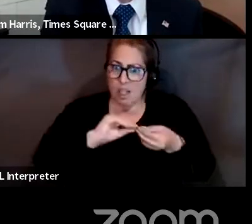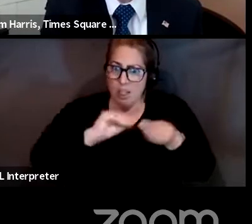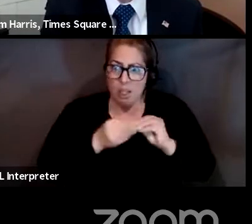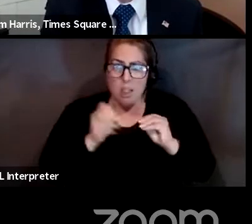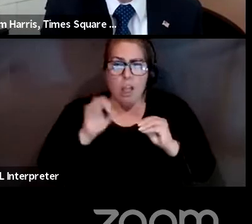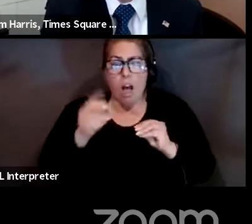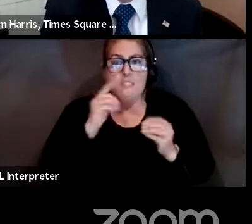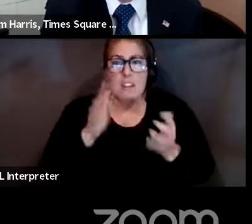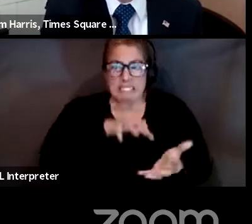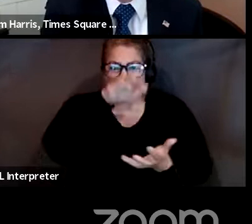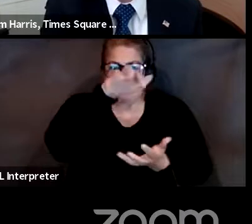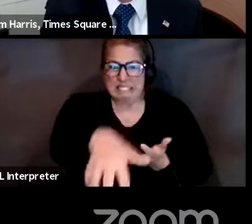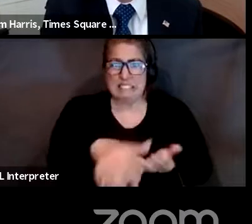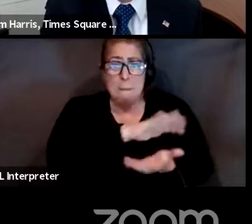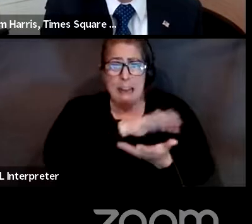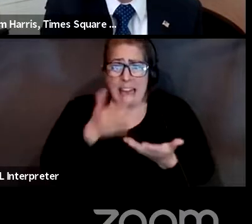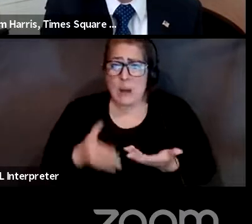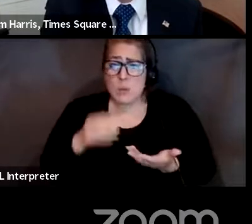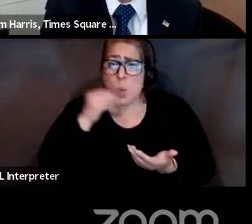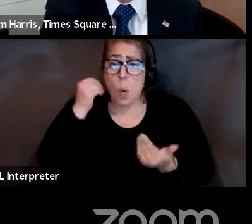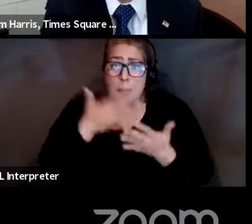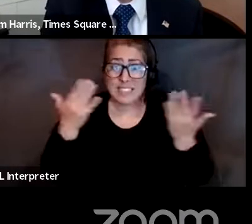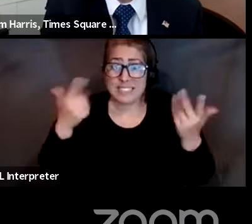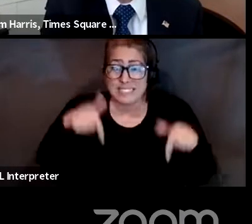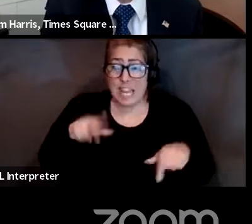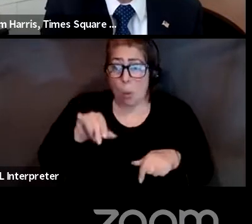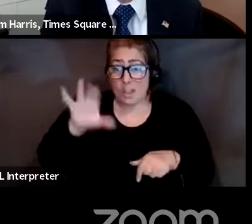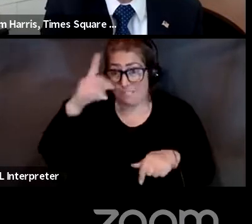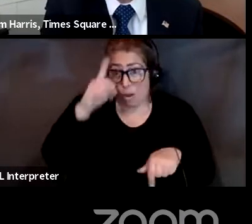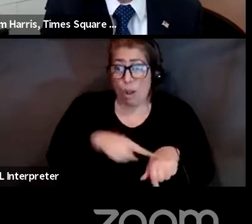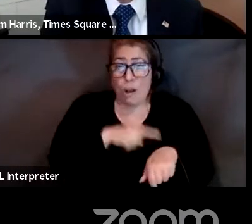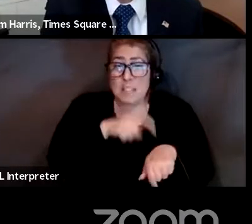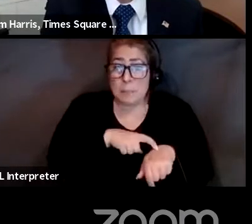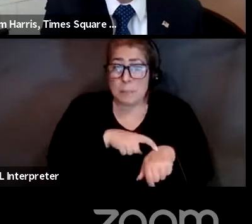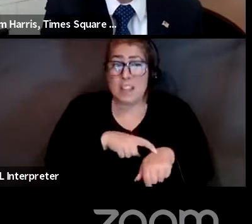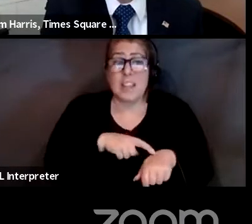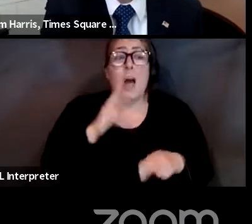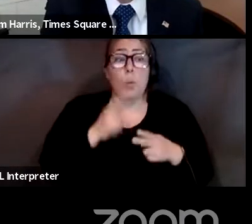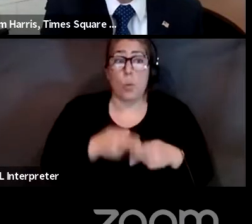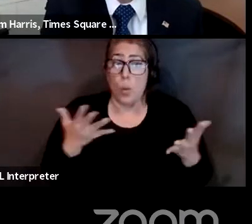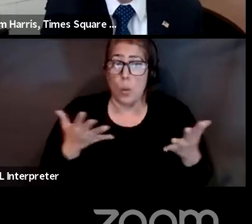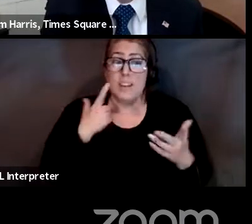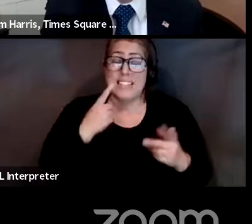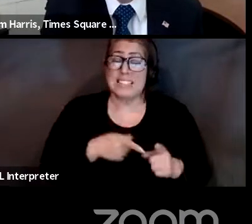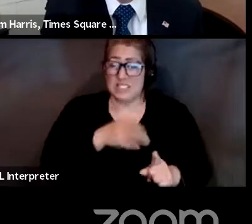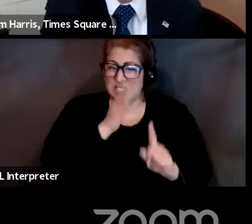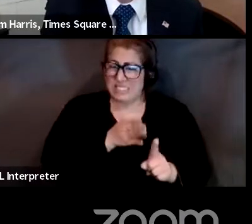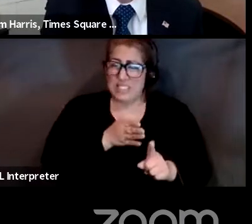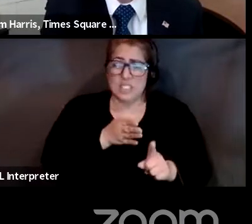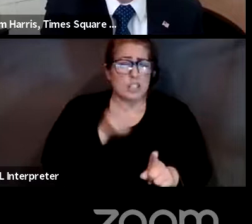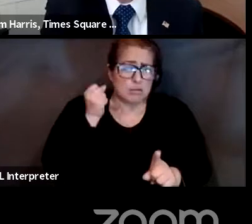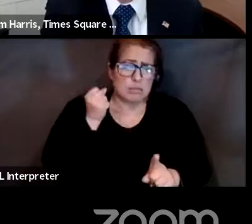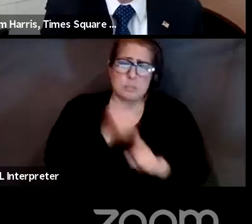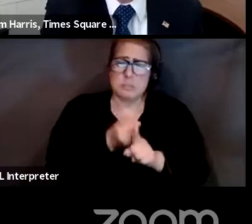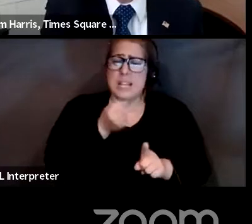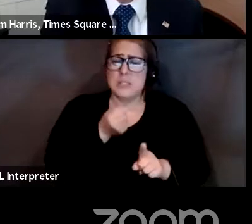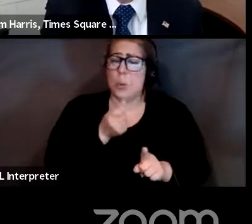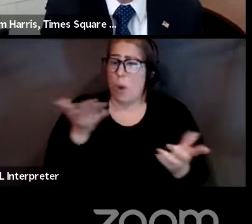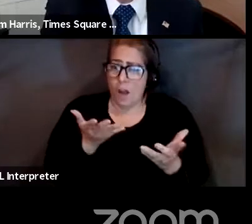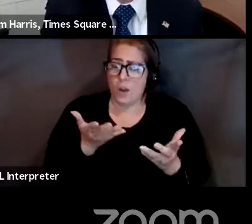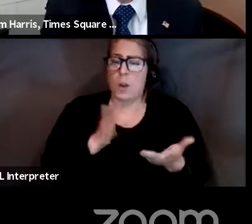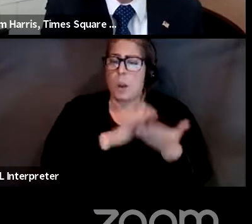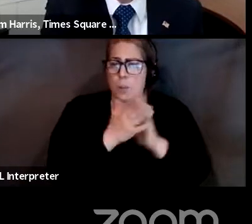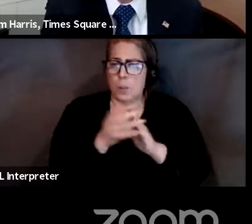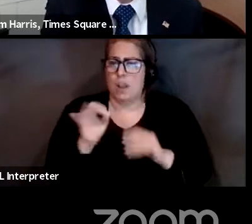in the city. And let's also call it for what it is. It's directly impacting communities of color. Over 94% of people